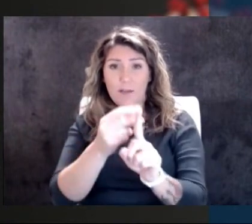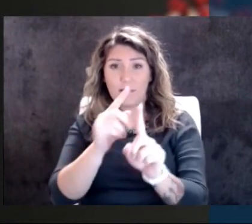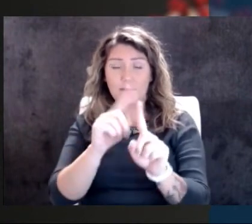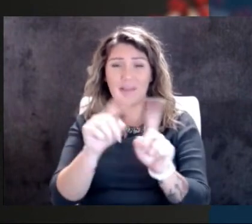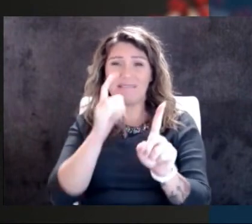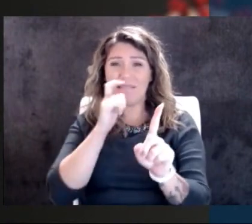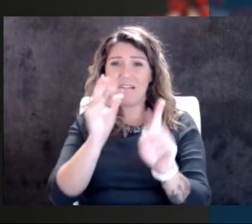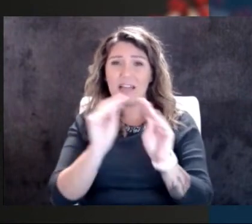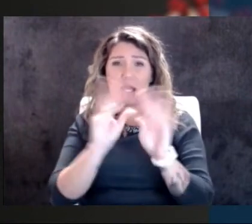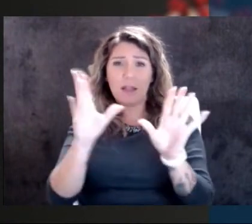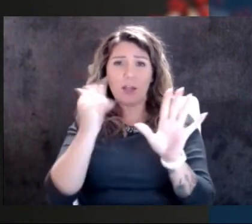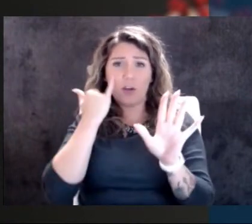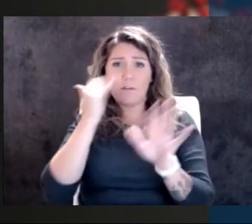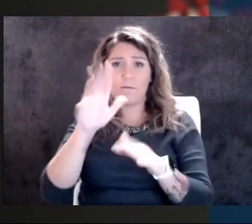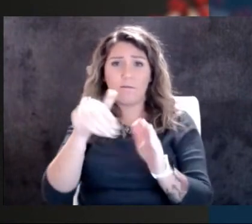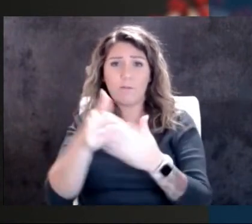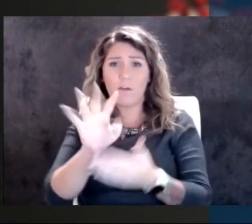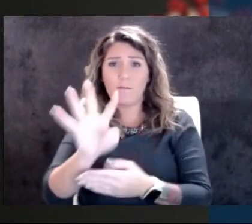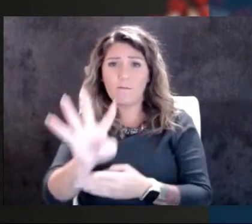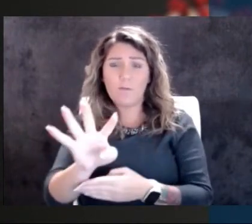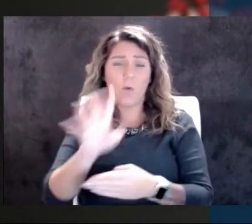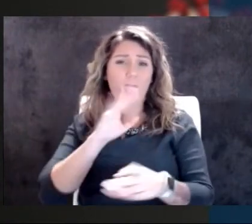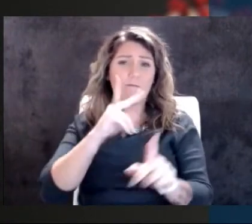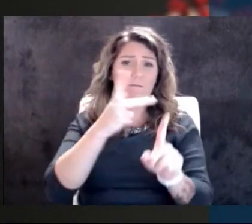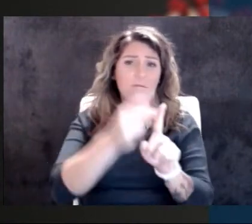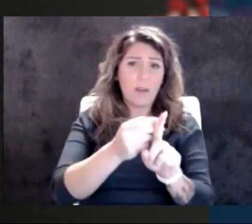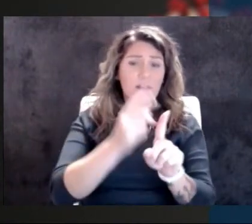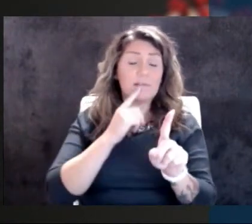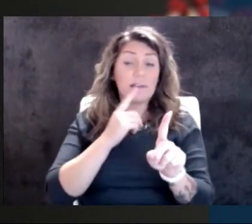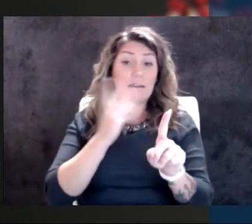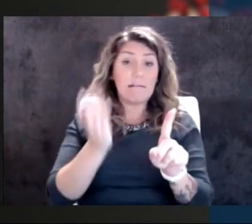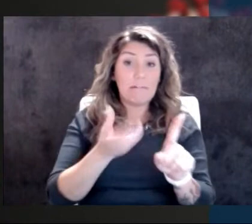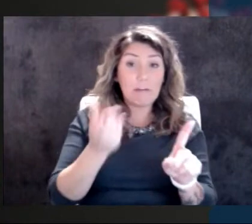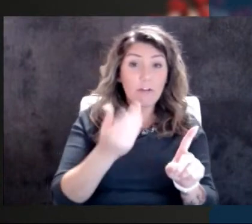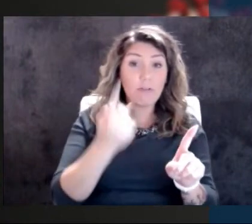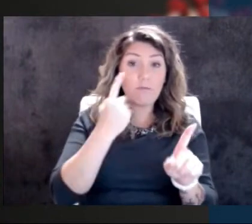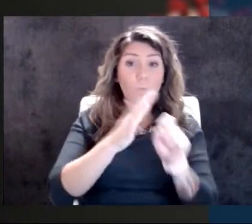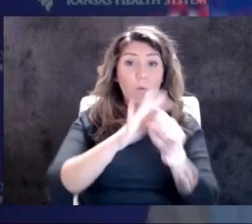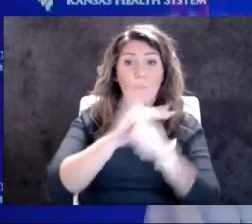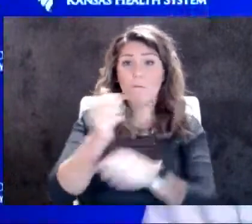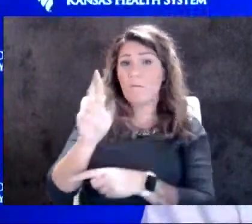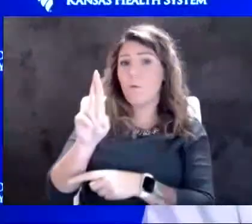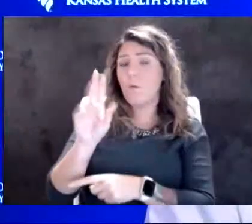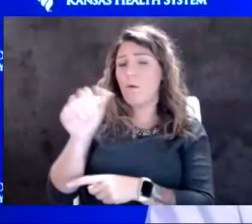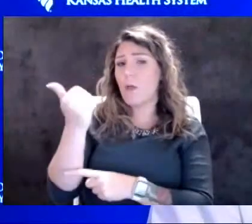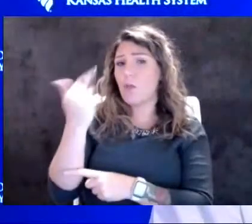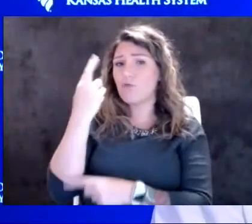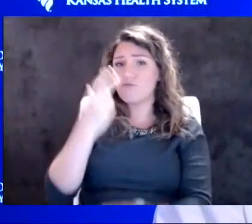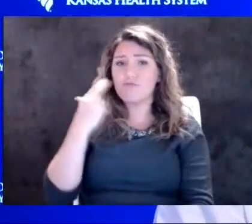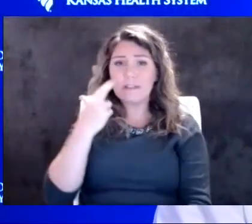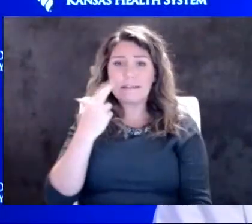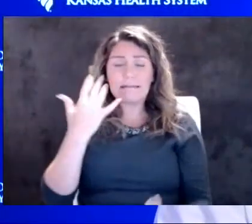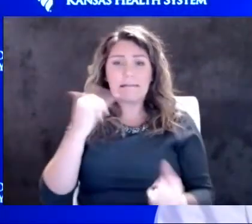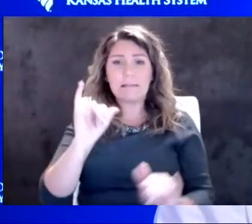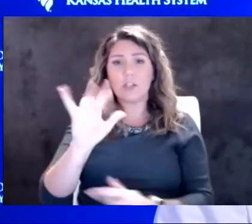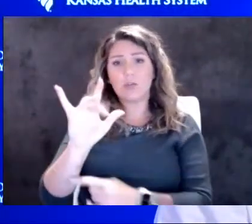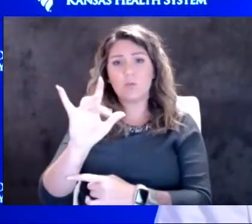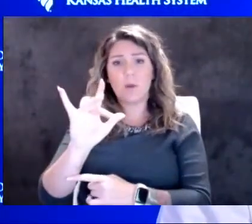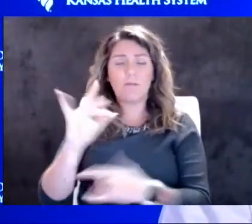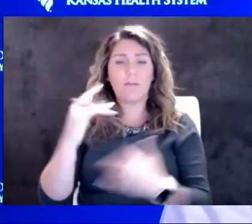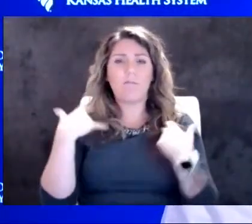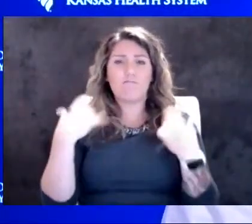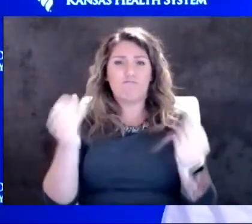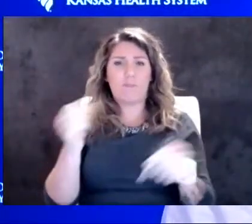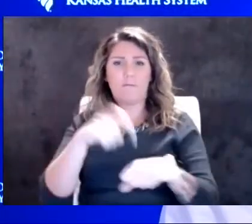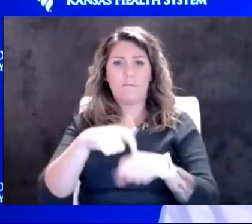those vaccinated people are here because of COVID or for some other reason. We still have 25 in that additional recovery period, so a total of